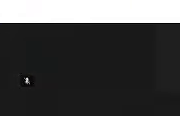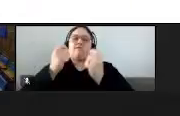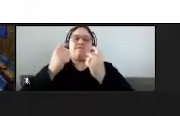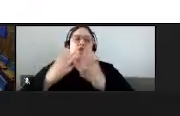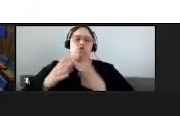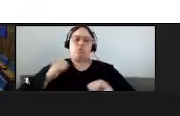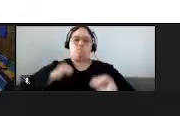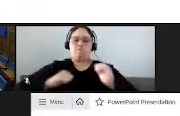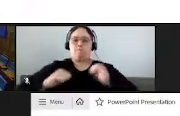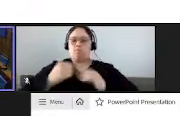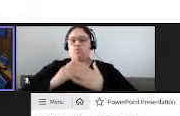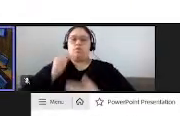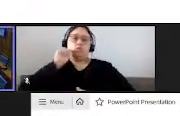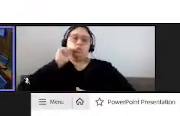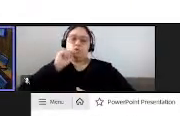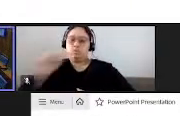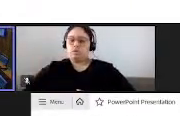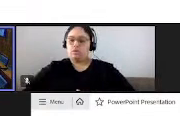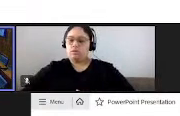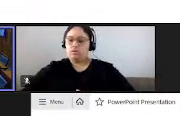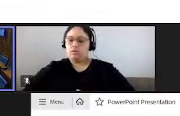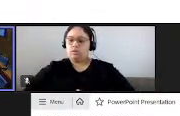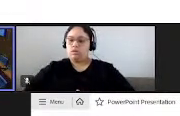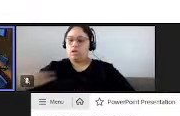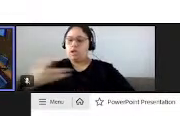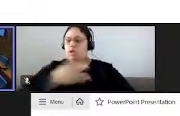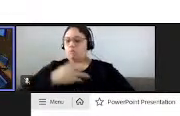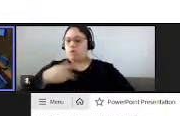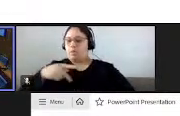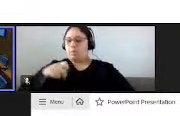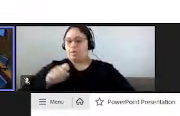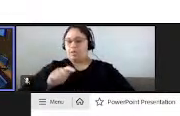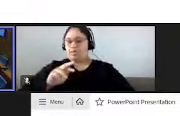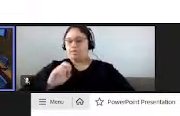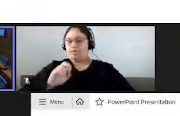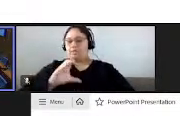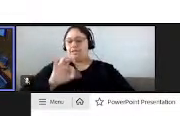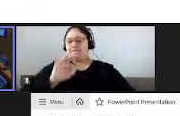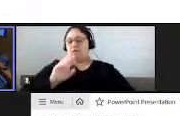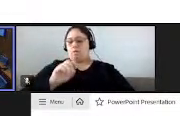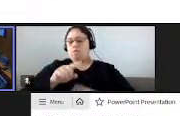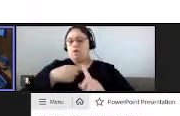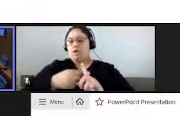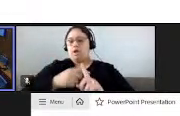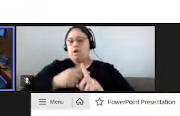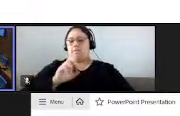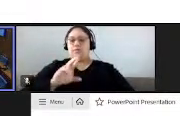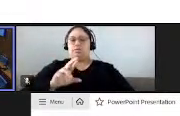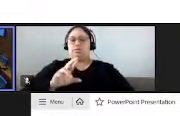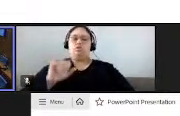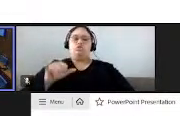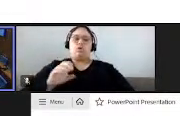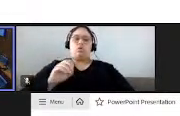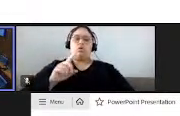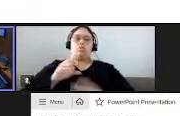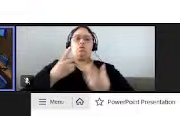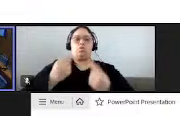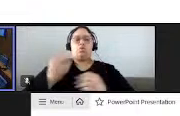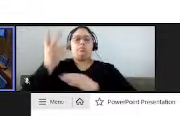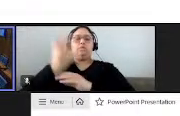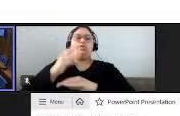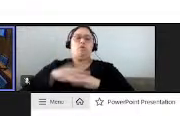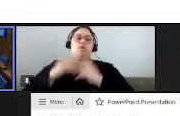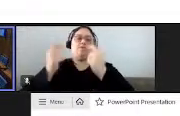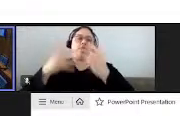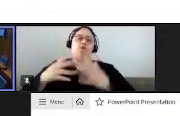non-financial performance for the first quarter, and Madam Peterson, the CFO, and Mr. Jawadin would do the presentations on the